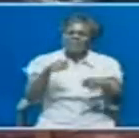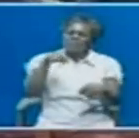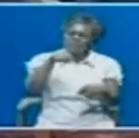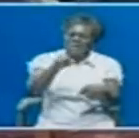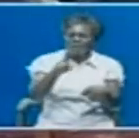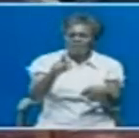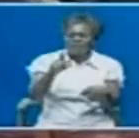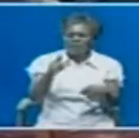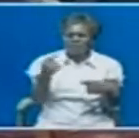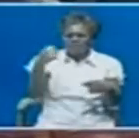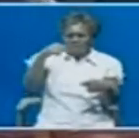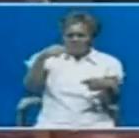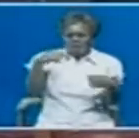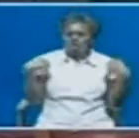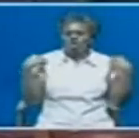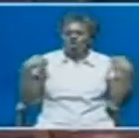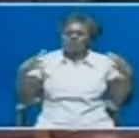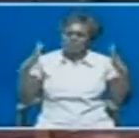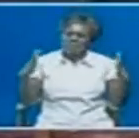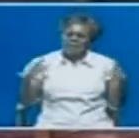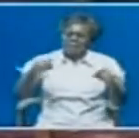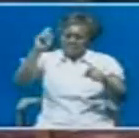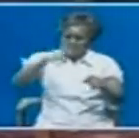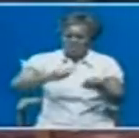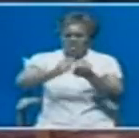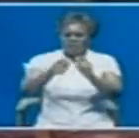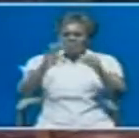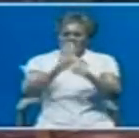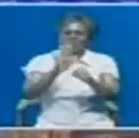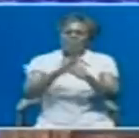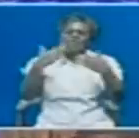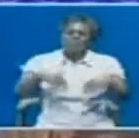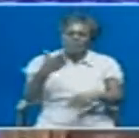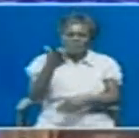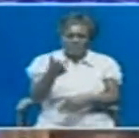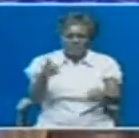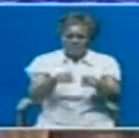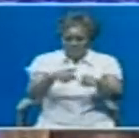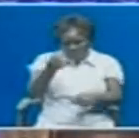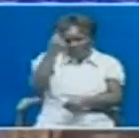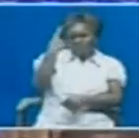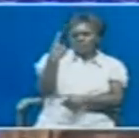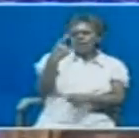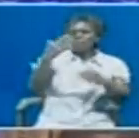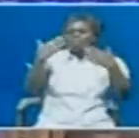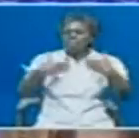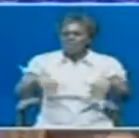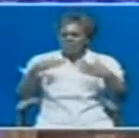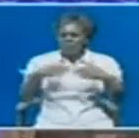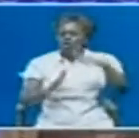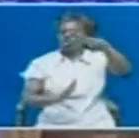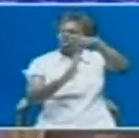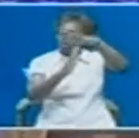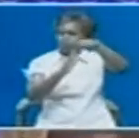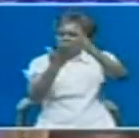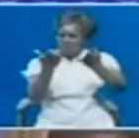him. Yes. Do you understand? Yeah. That must change. We have very many people who are up there. And yes, we also need to understand the people who are up there right